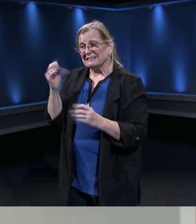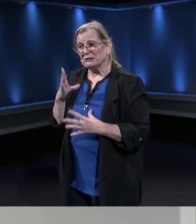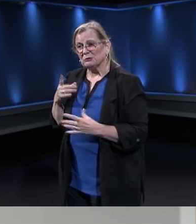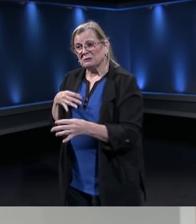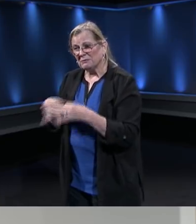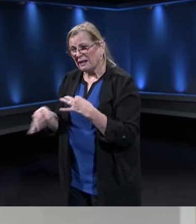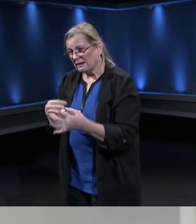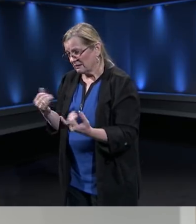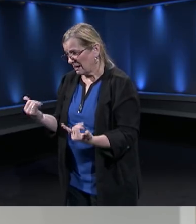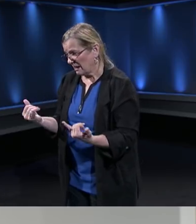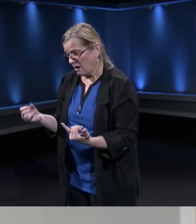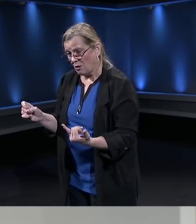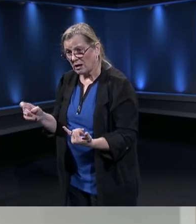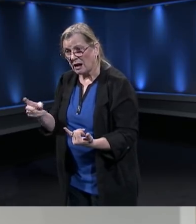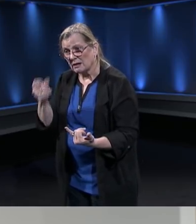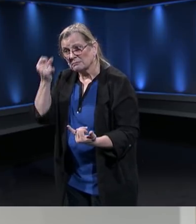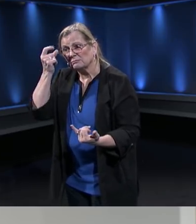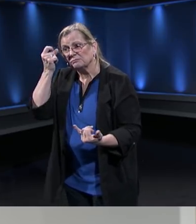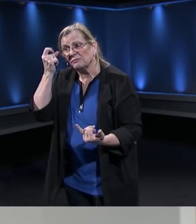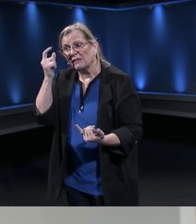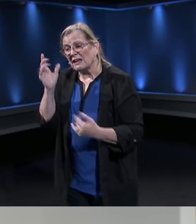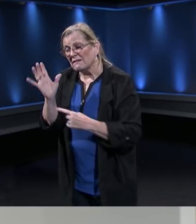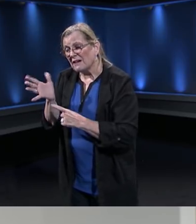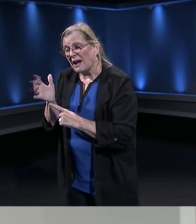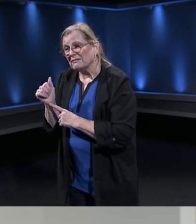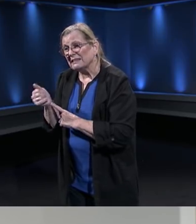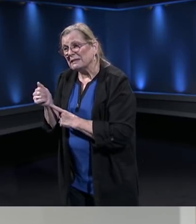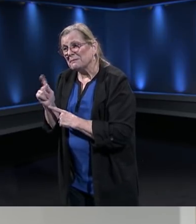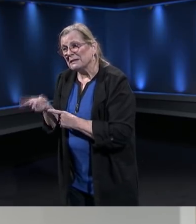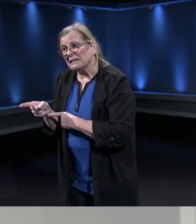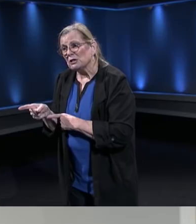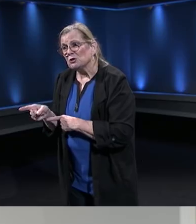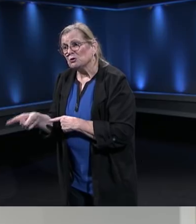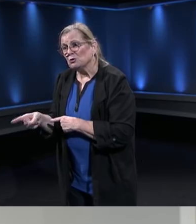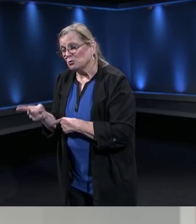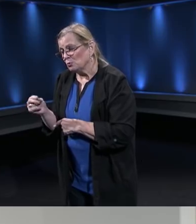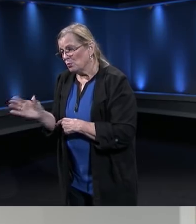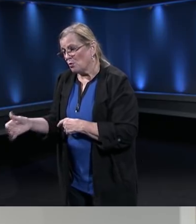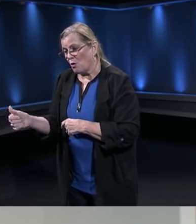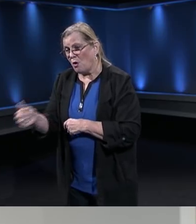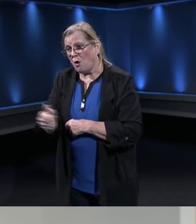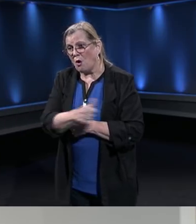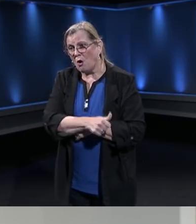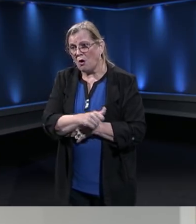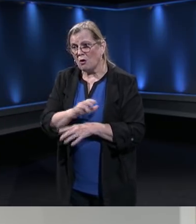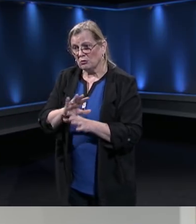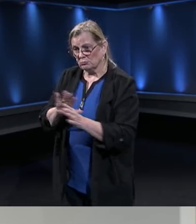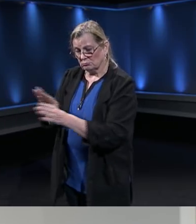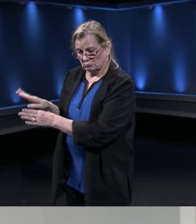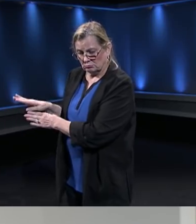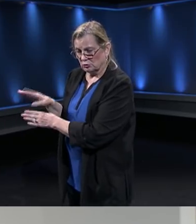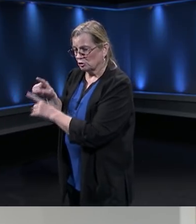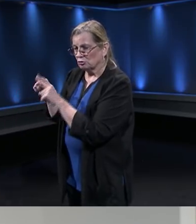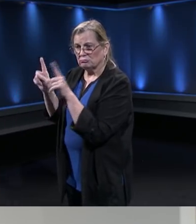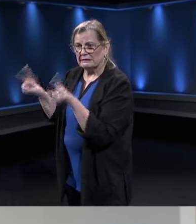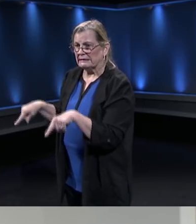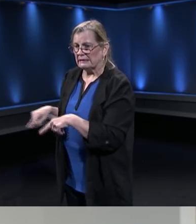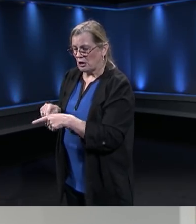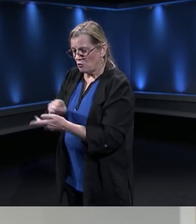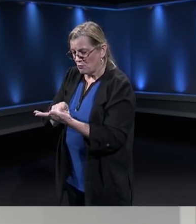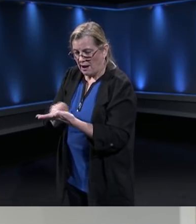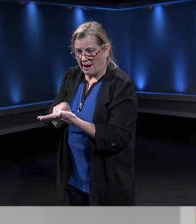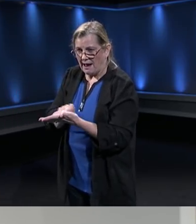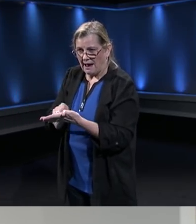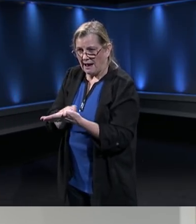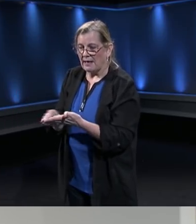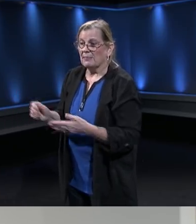in 5 or 10 minutes. Frankly, that's what we're doing as adults right now in Fairfax County. I sit in a lot of meetings where there's a pause,